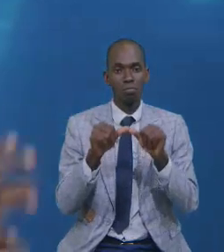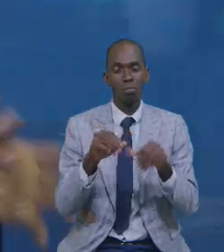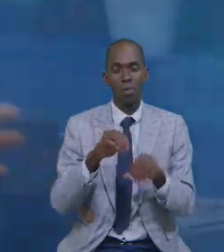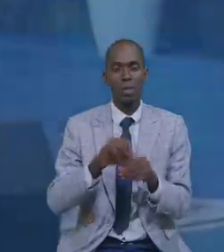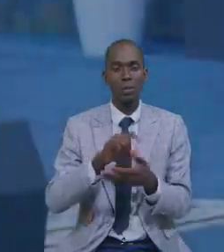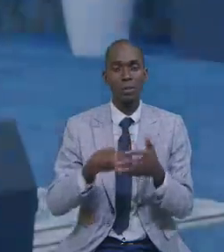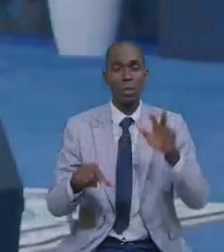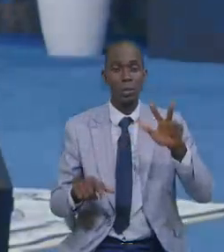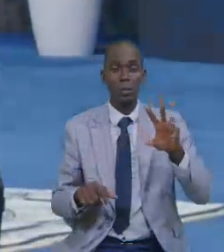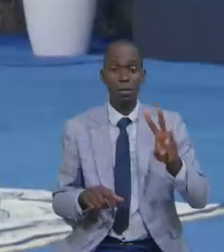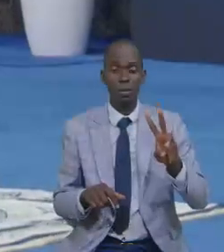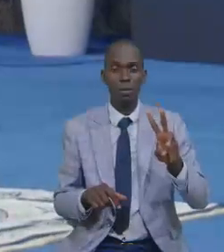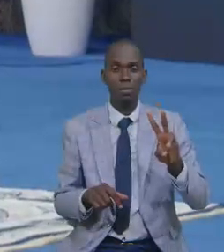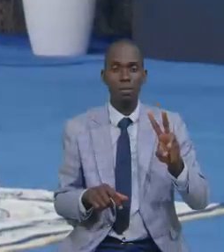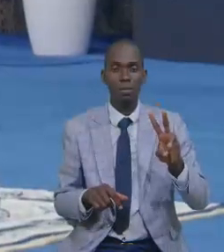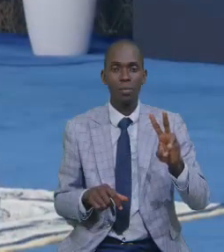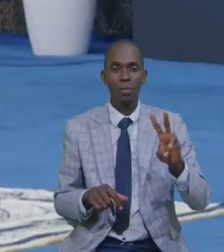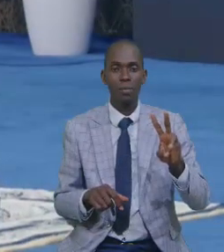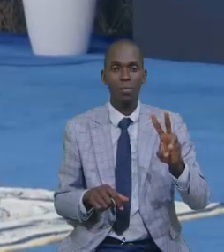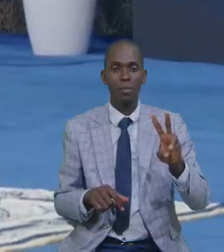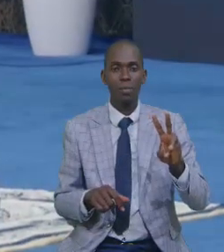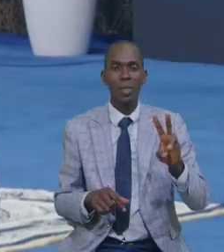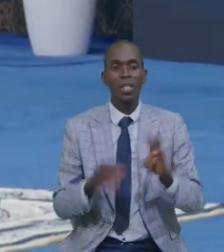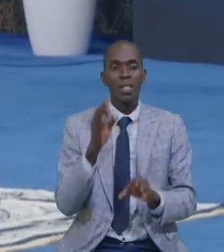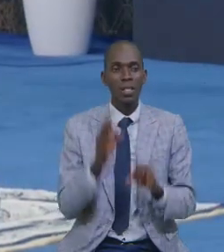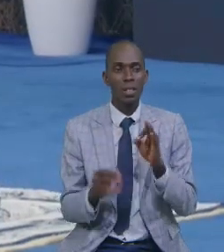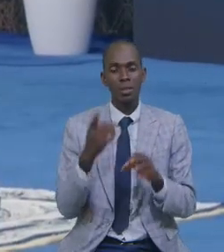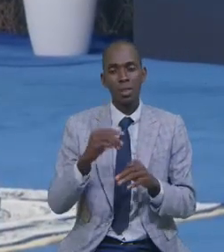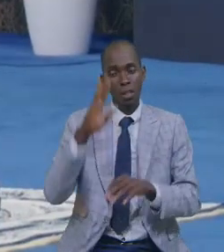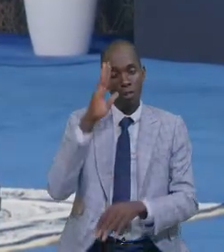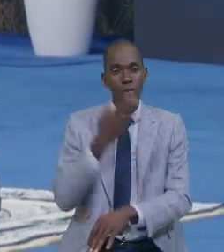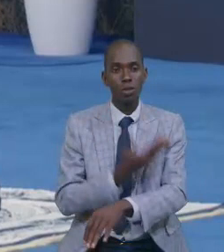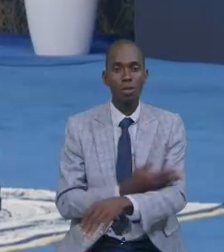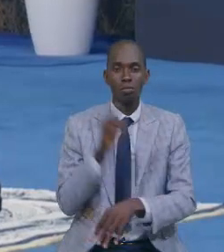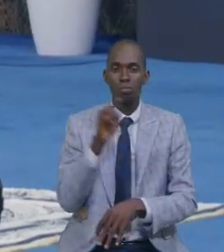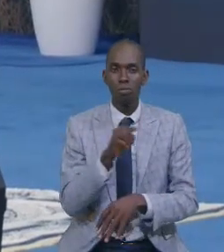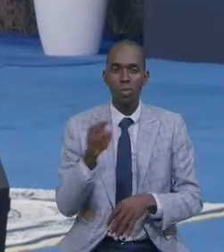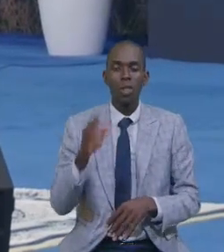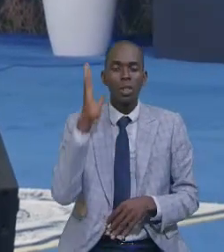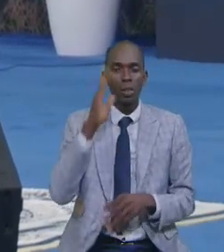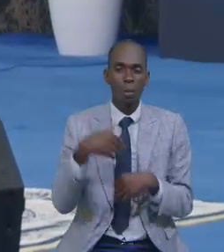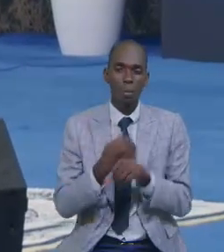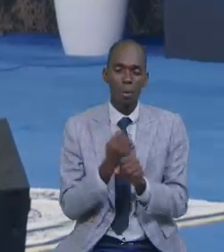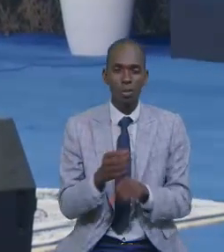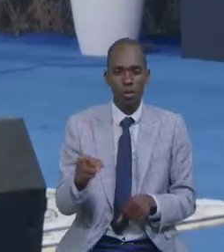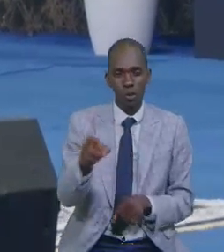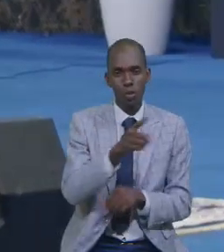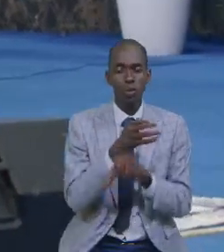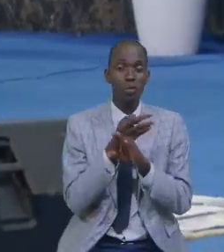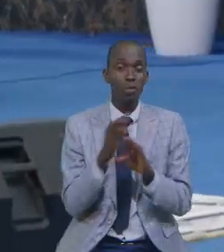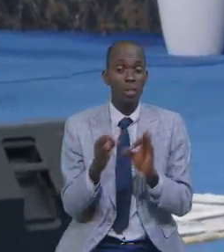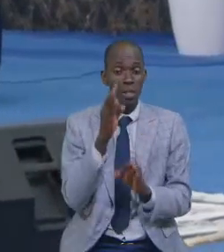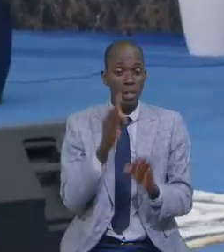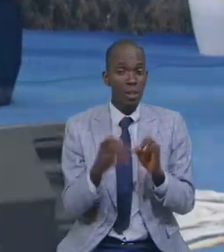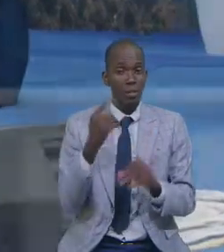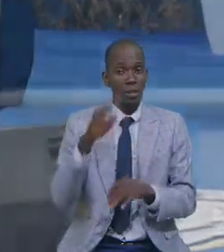verse 36 says, if the Son therefore shall make you free, if the Son will come